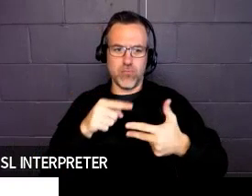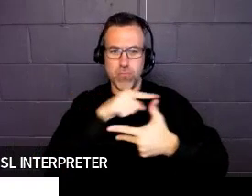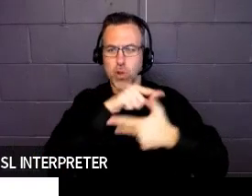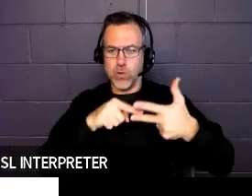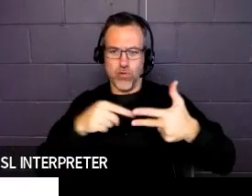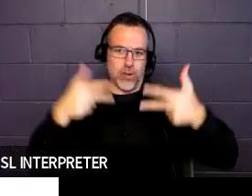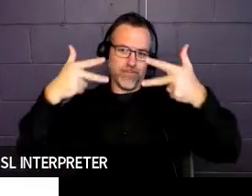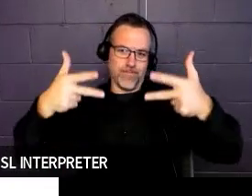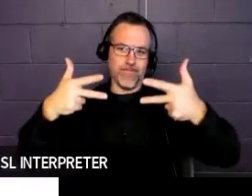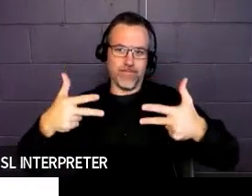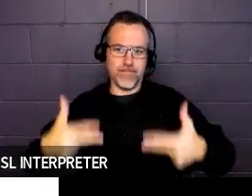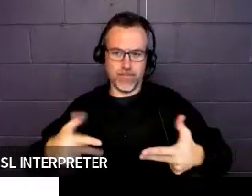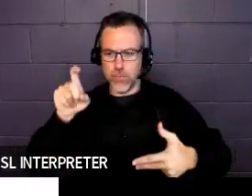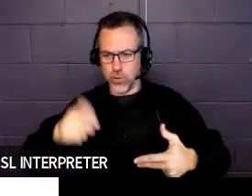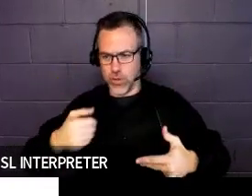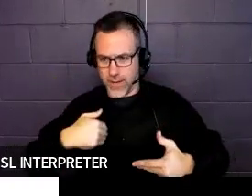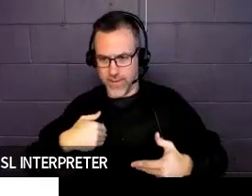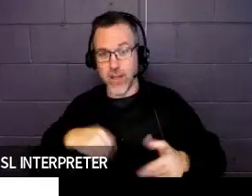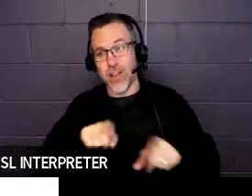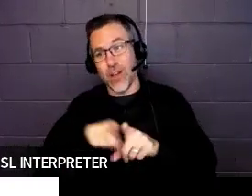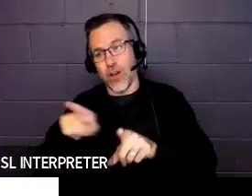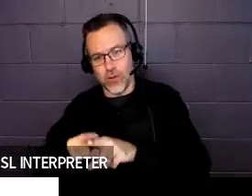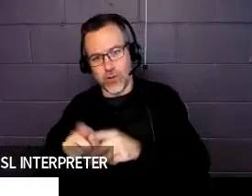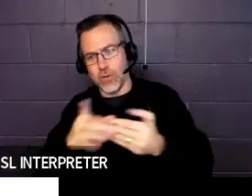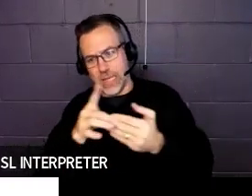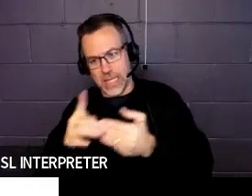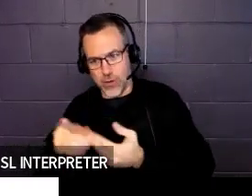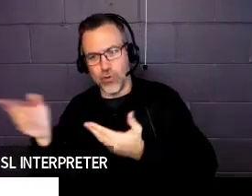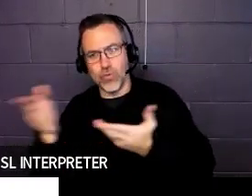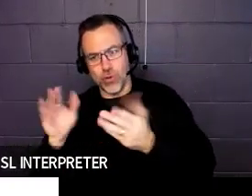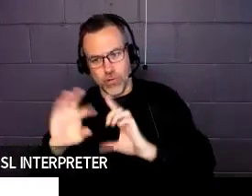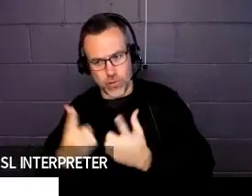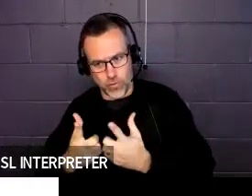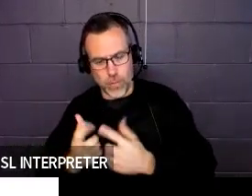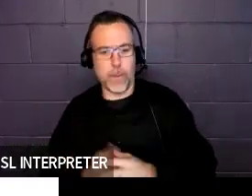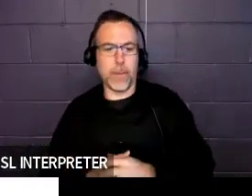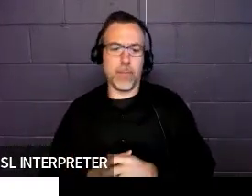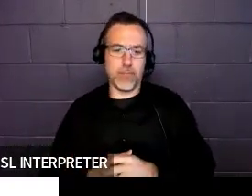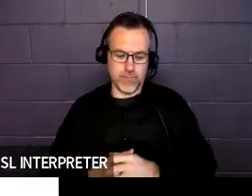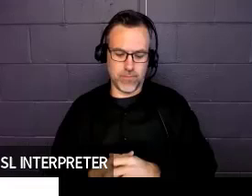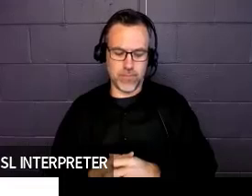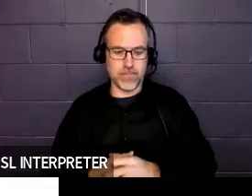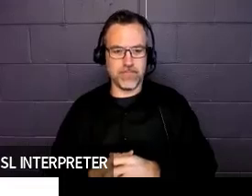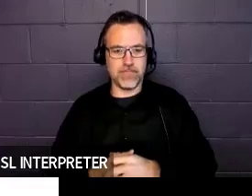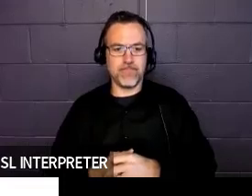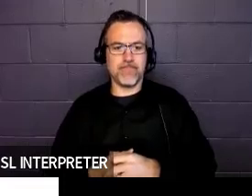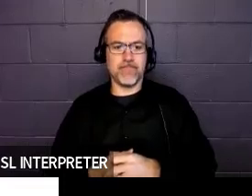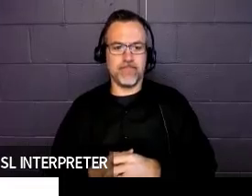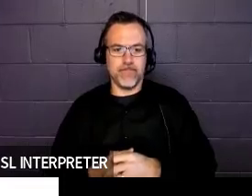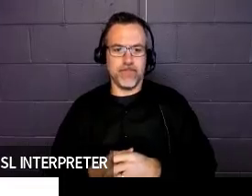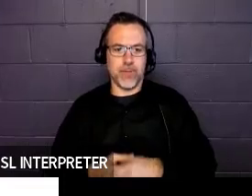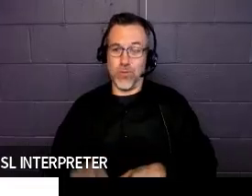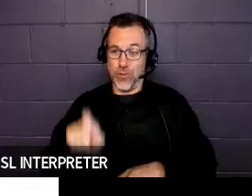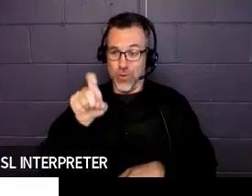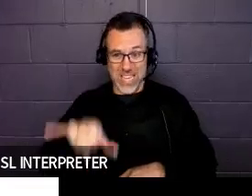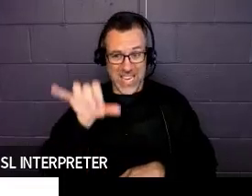things. And then they also lead into the service group. So it's all about that alignment.